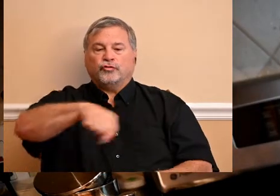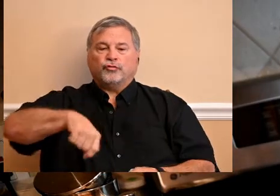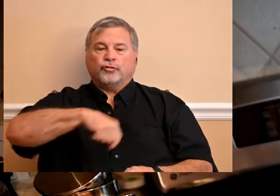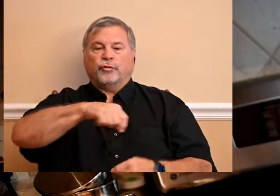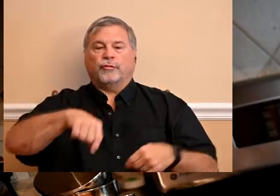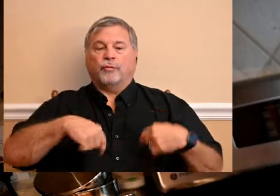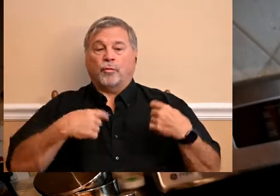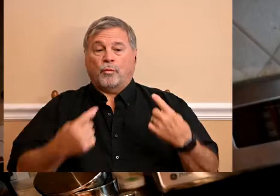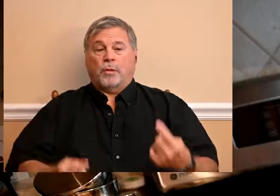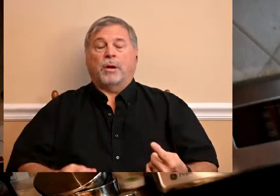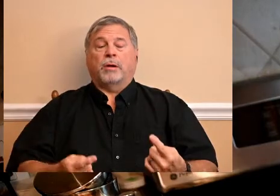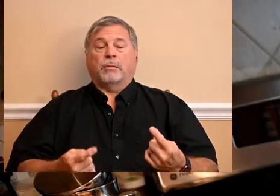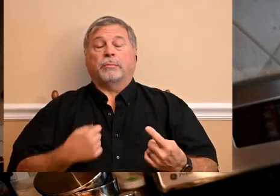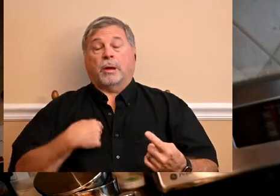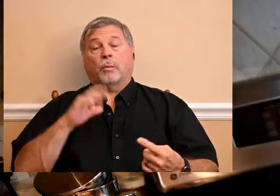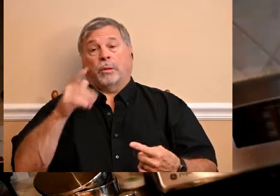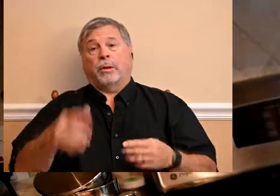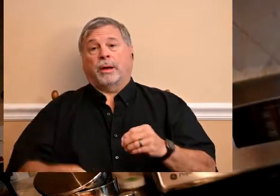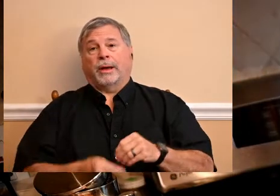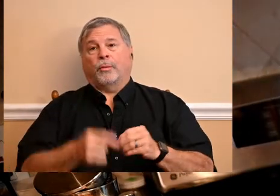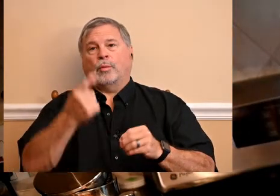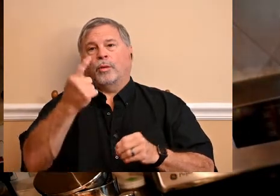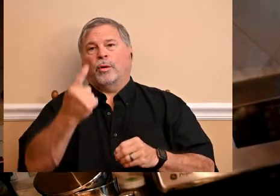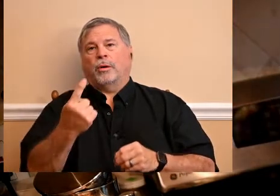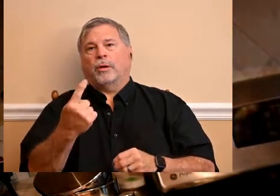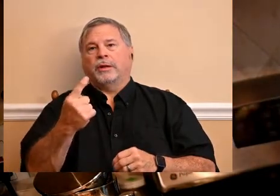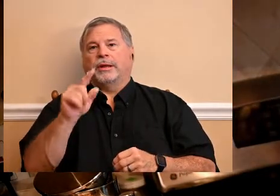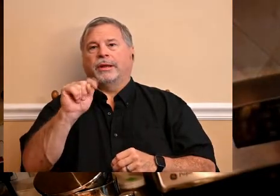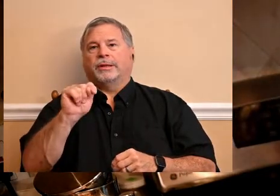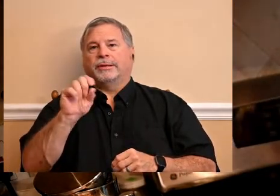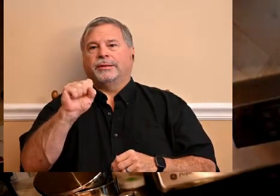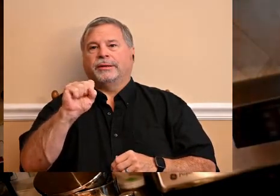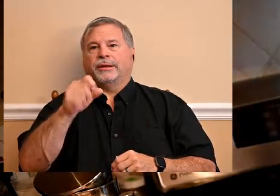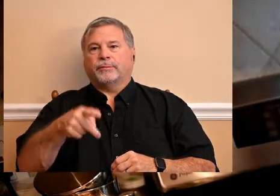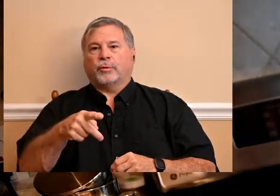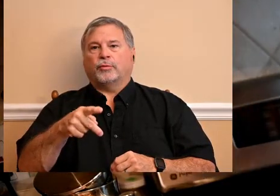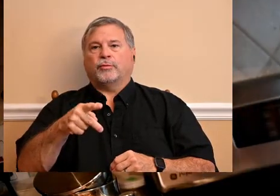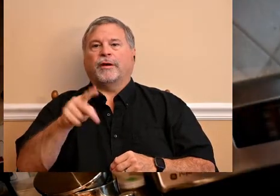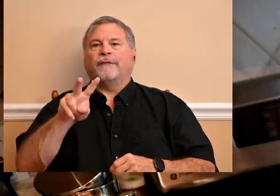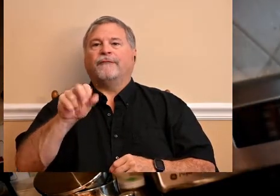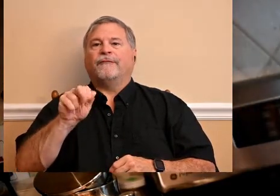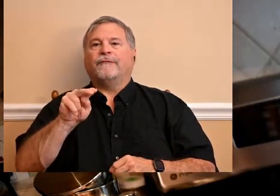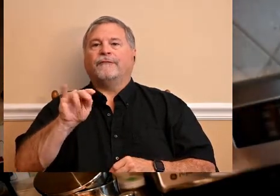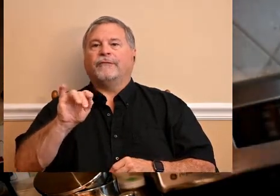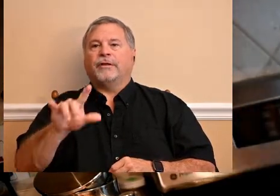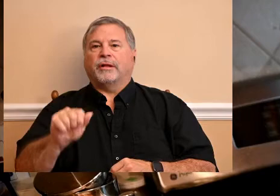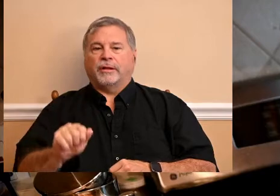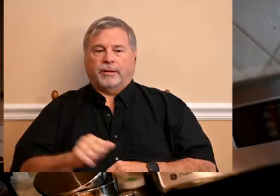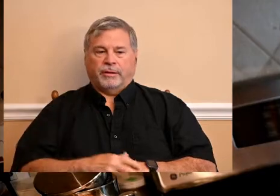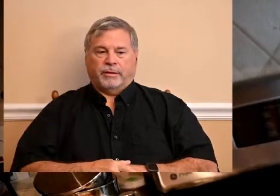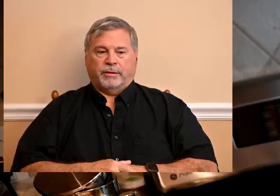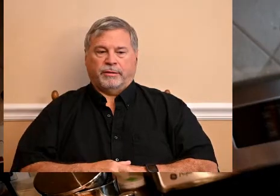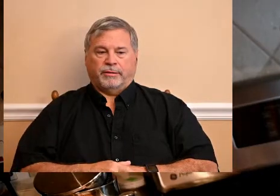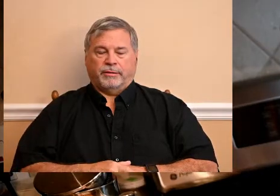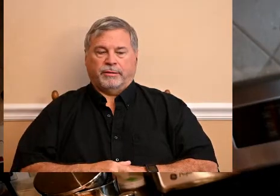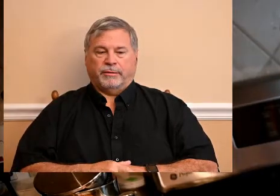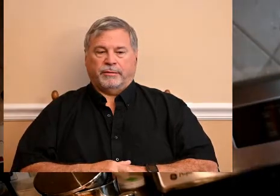And now we're going to stir this for a bit. I am going to add about a teaspoon of vanilla.